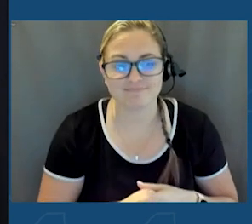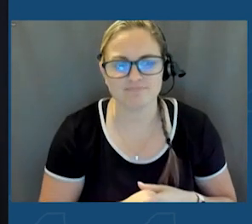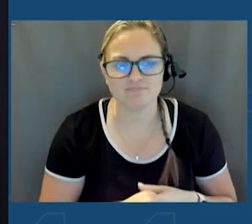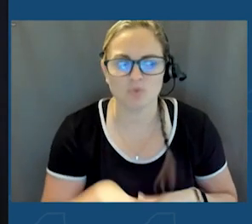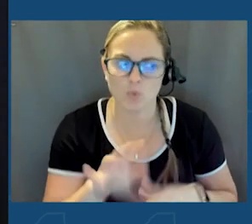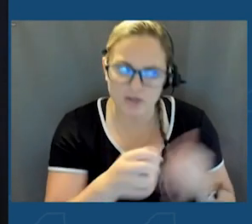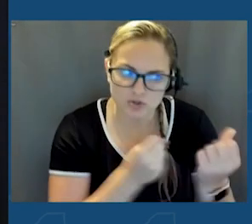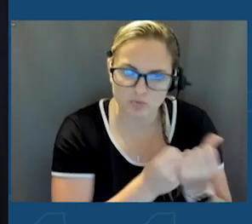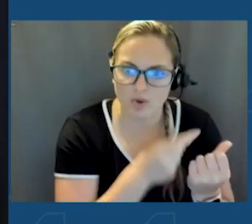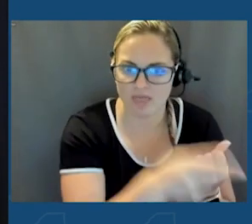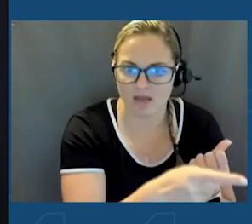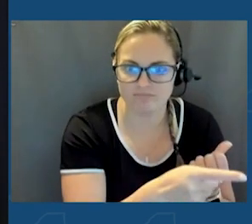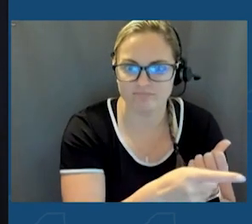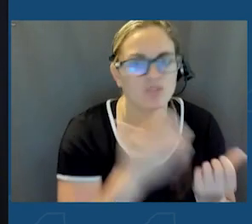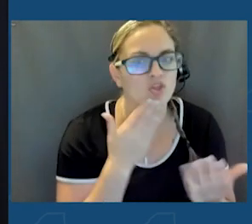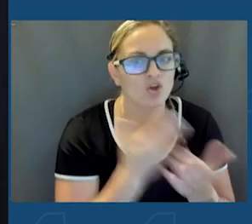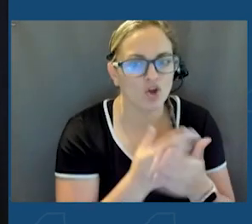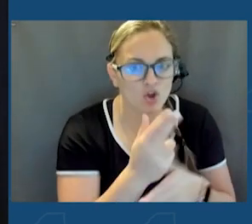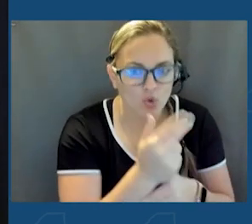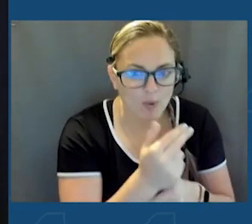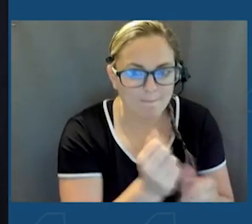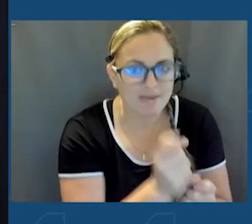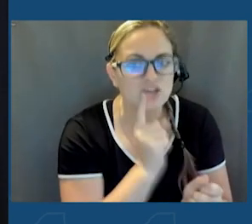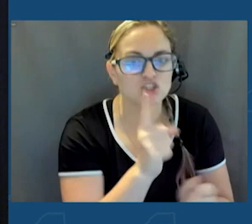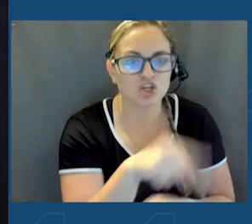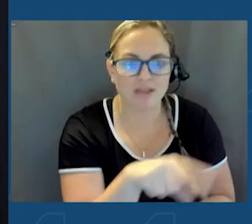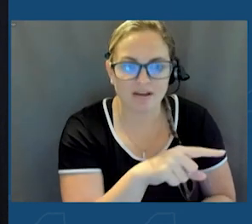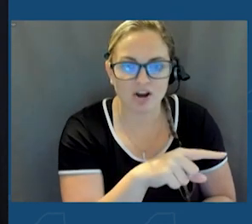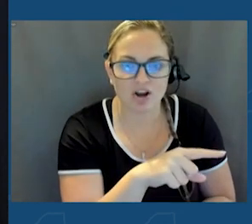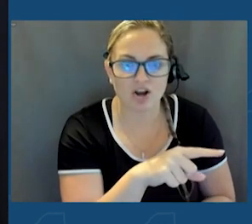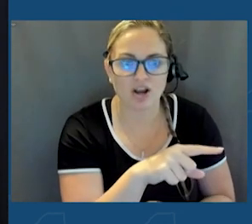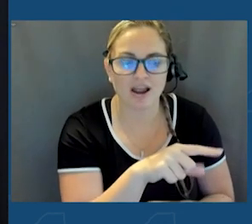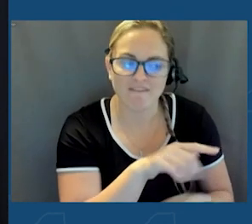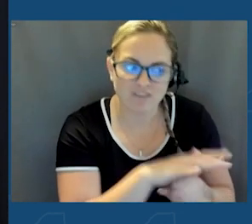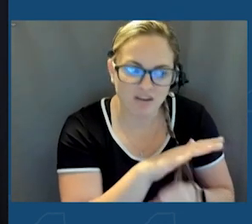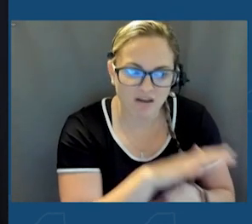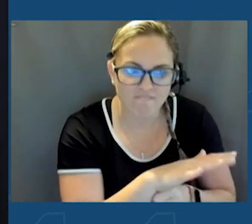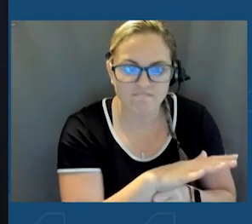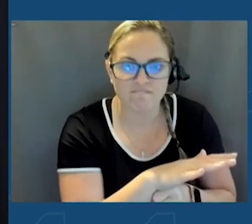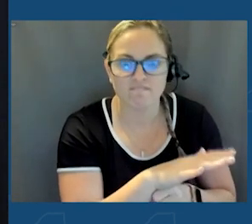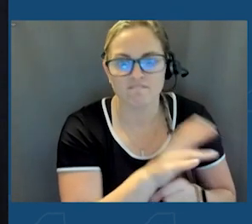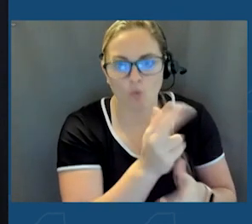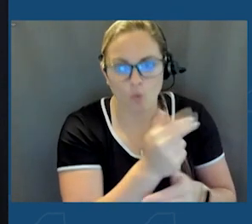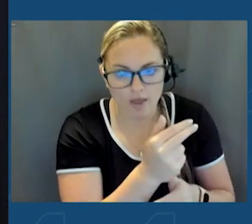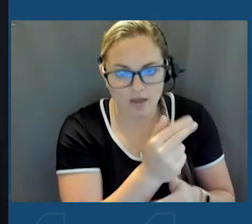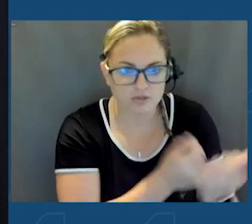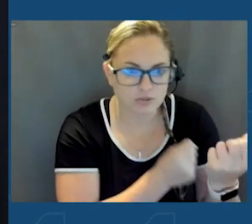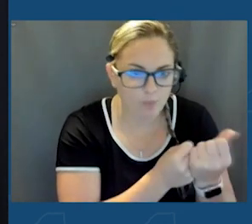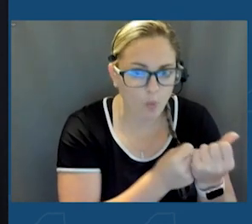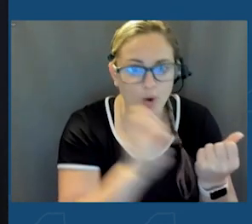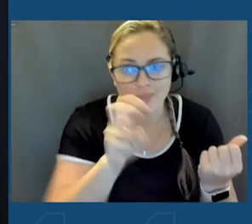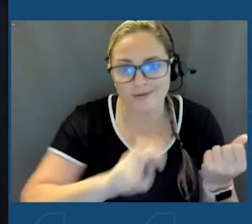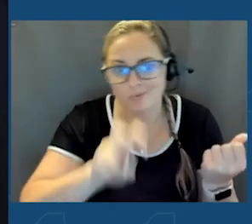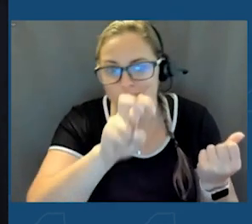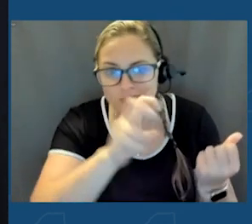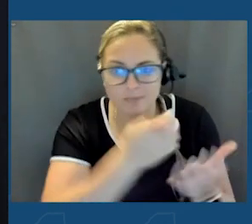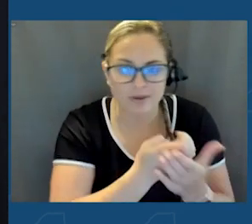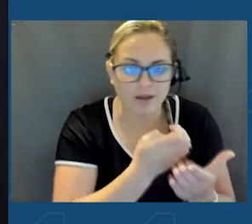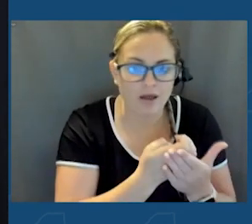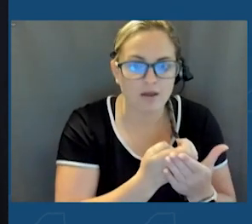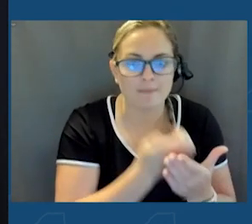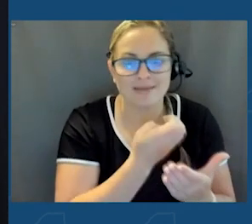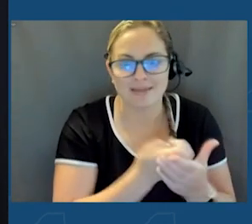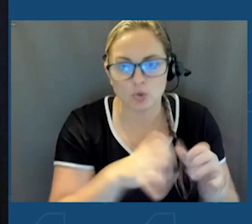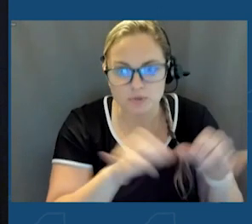them, the good hotels. We need to make sure that there are plentiful hotels to support our tourism economy, the ecosystem